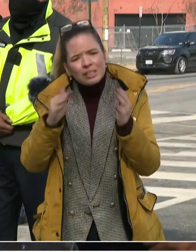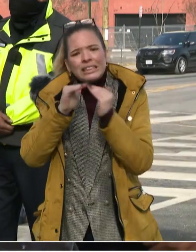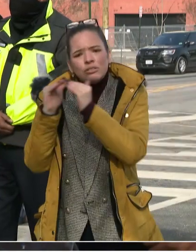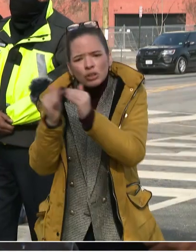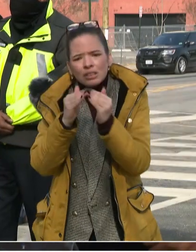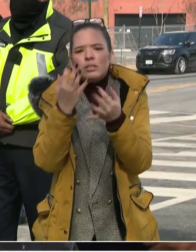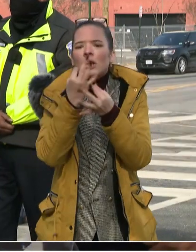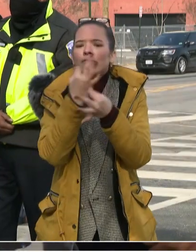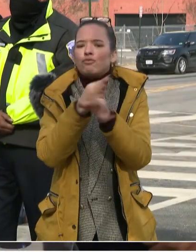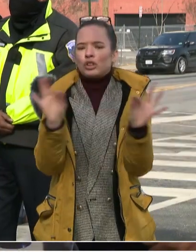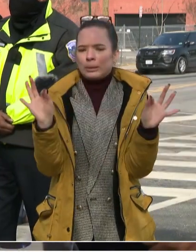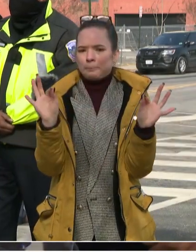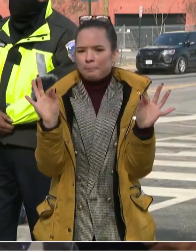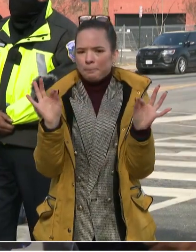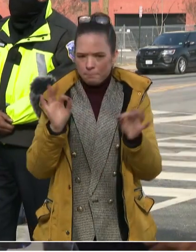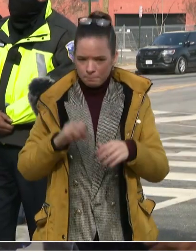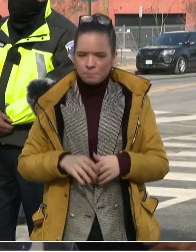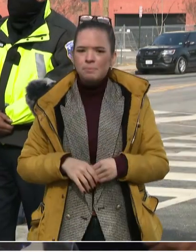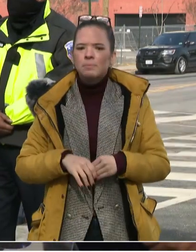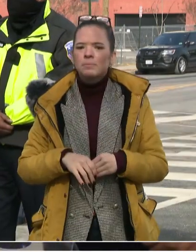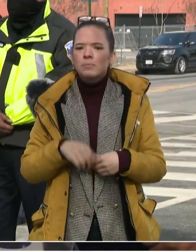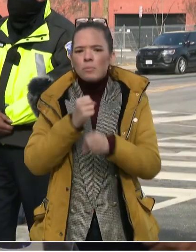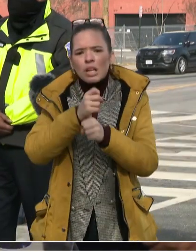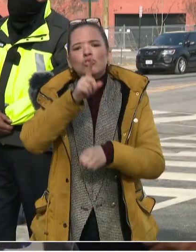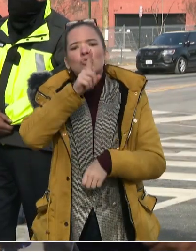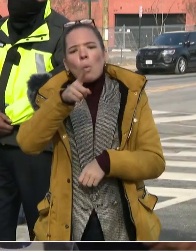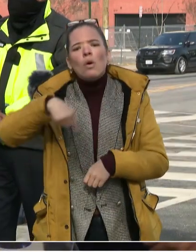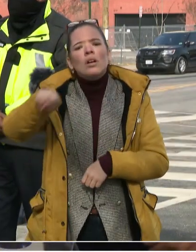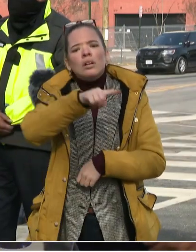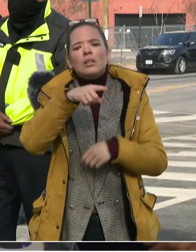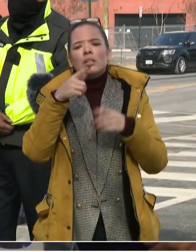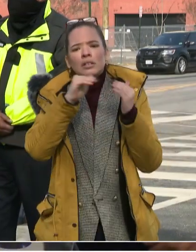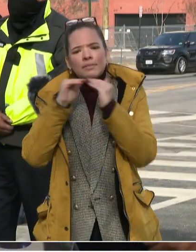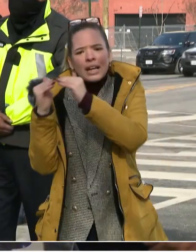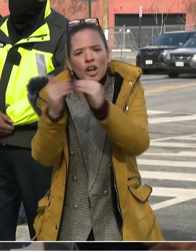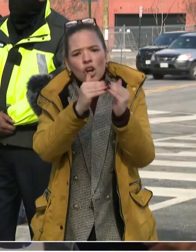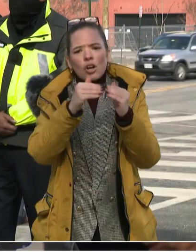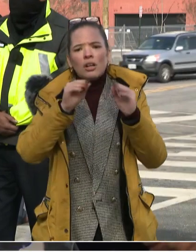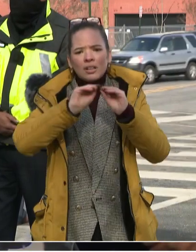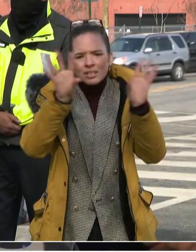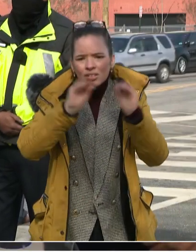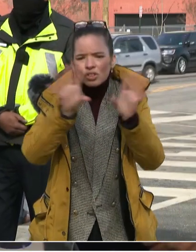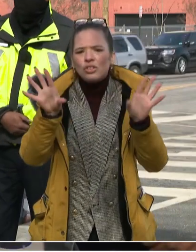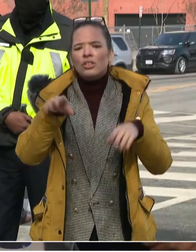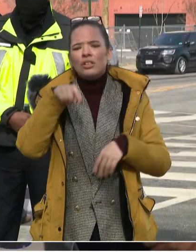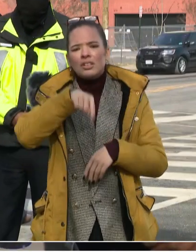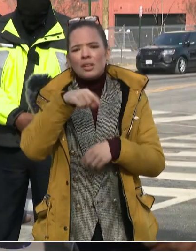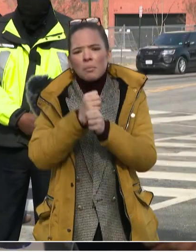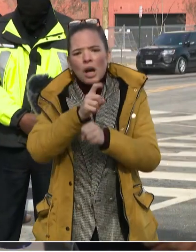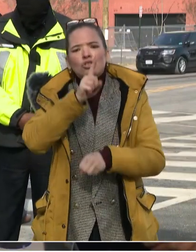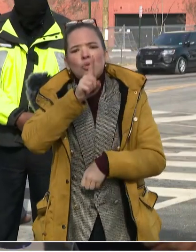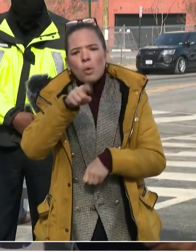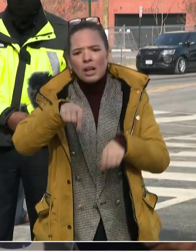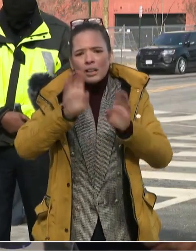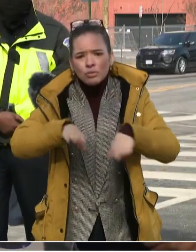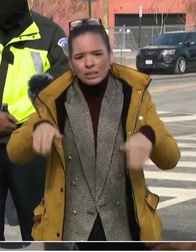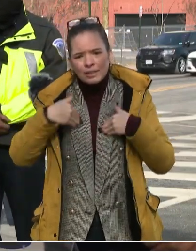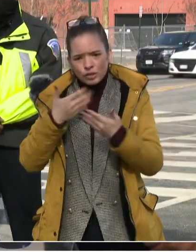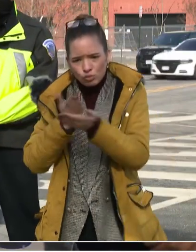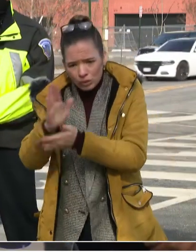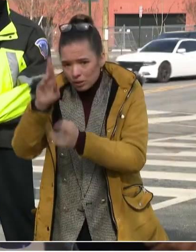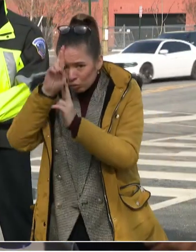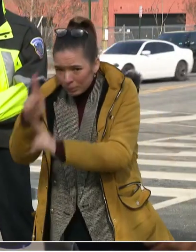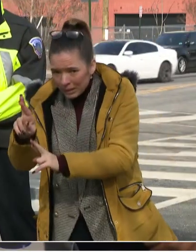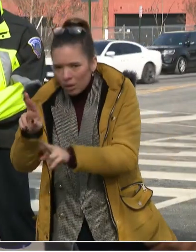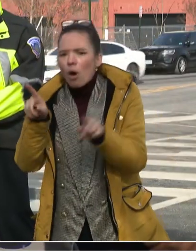about justice, meaning that we want to make sure that what happens is fair and transparent and that the rights of our children are respected. And we demand to